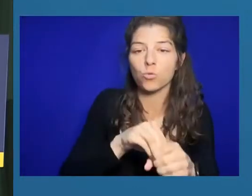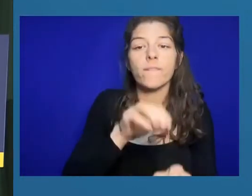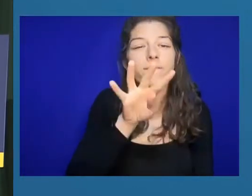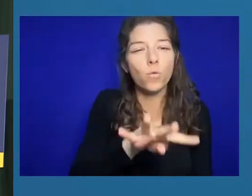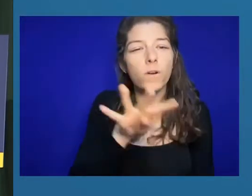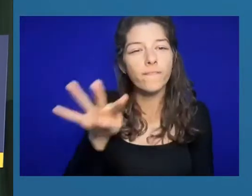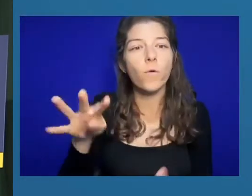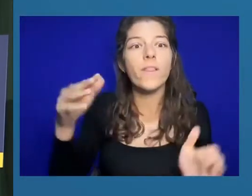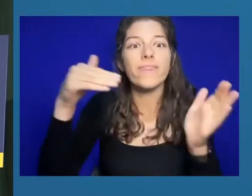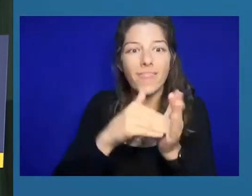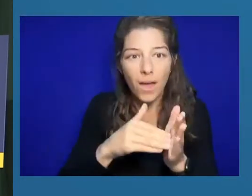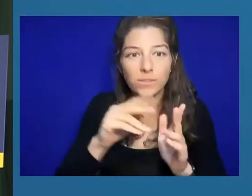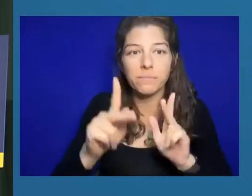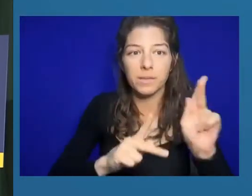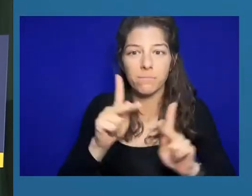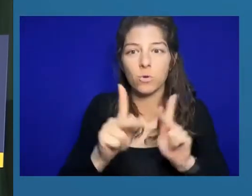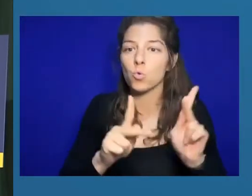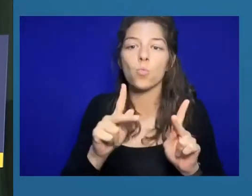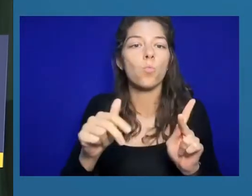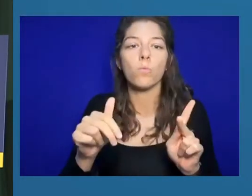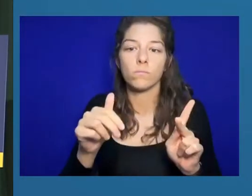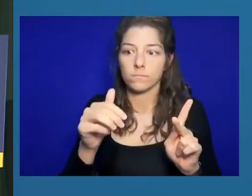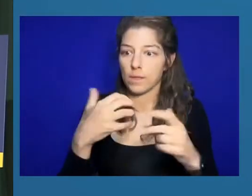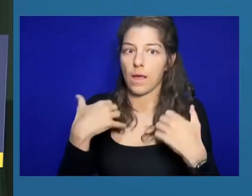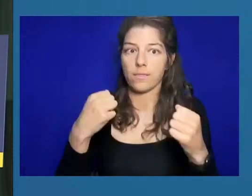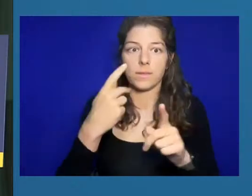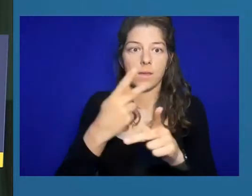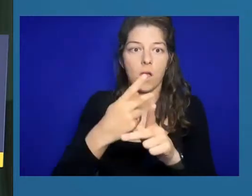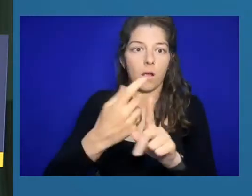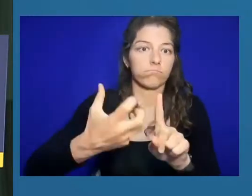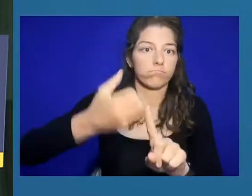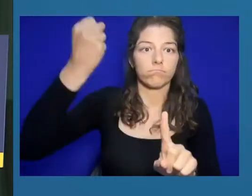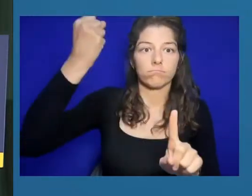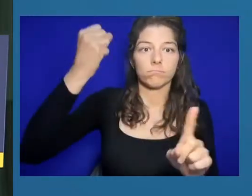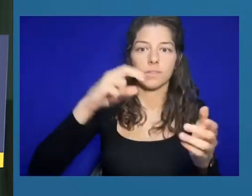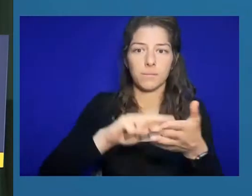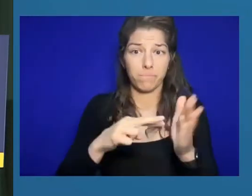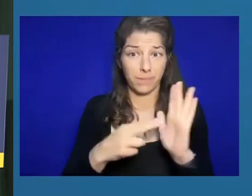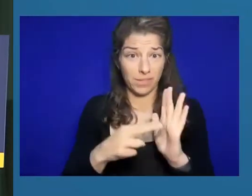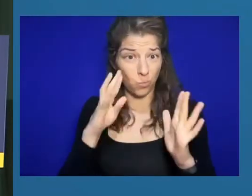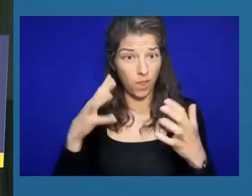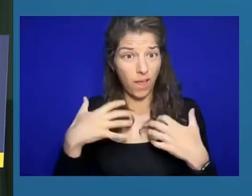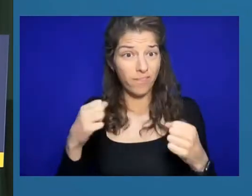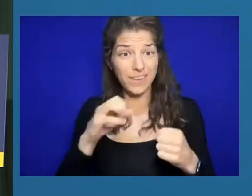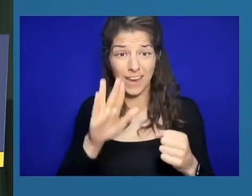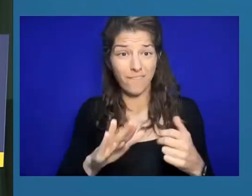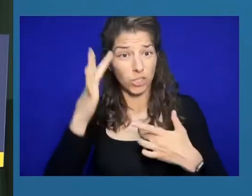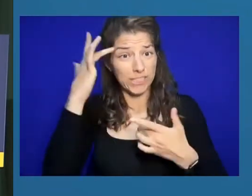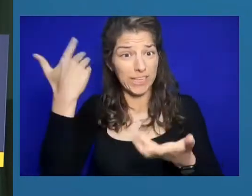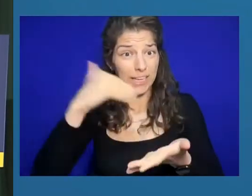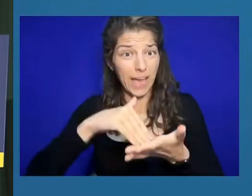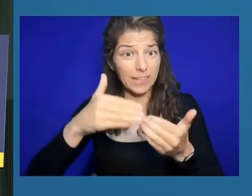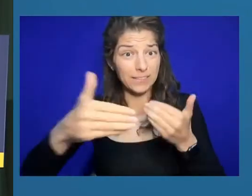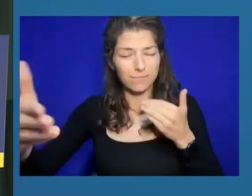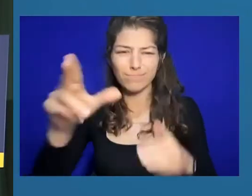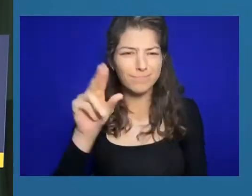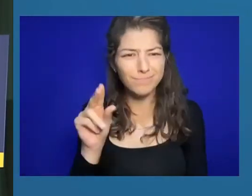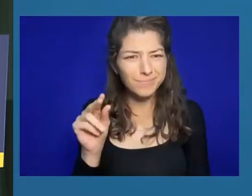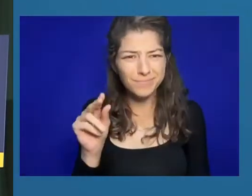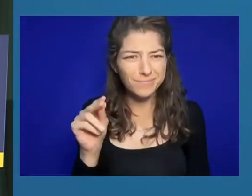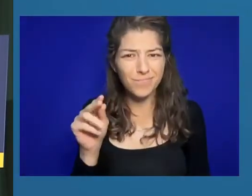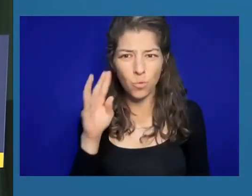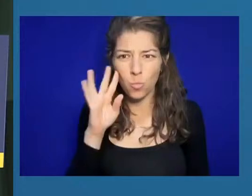44,000 people in this region who will not have health care. Do you think that means they're going to always be healthy? They'll never get sick? No, they're going to be walking into